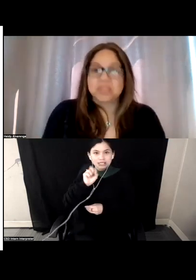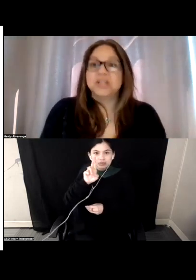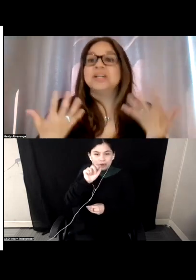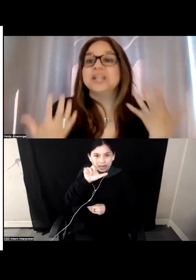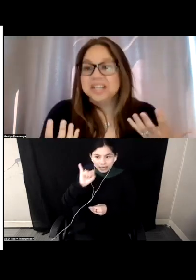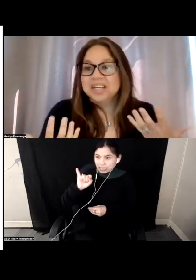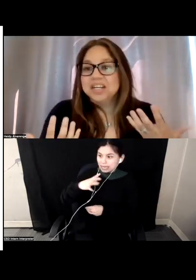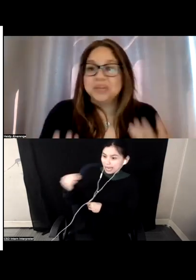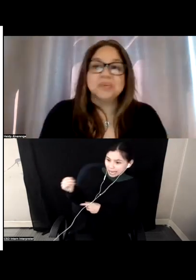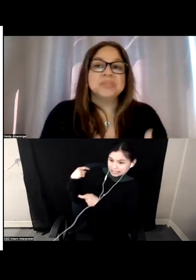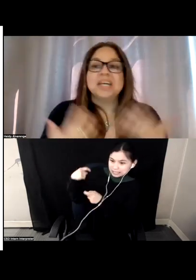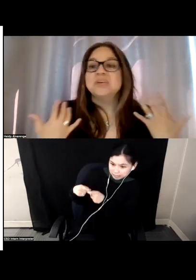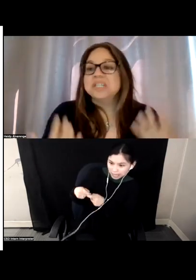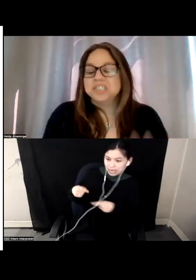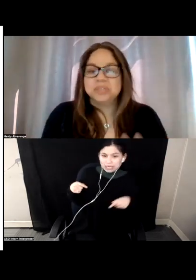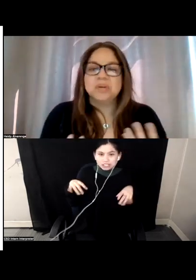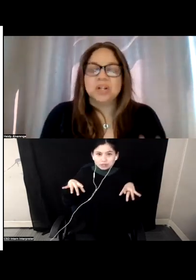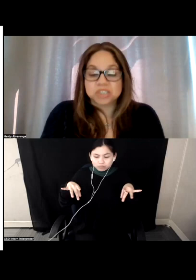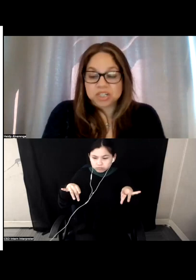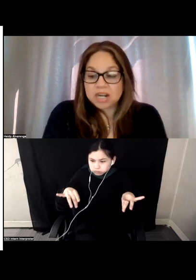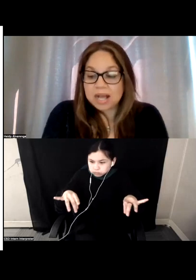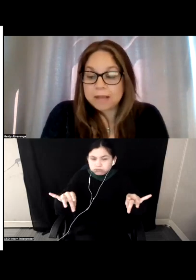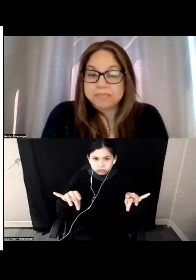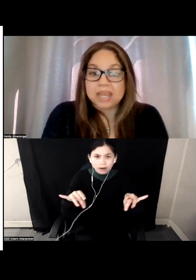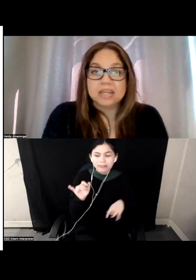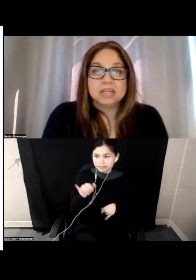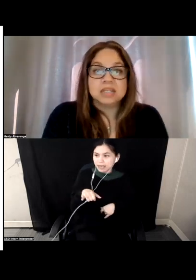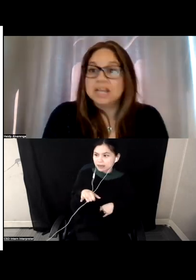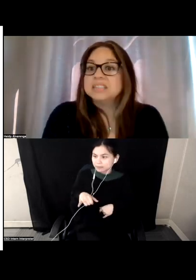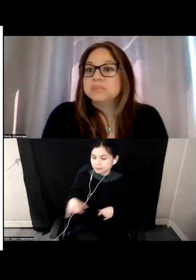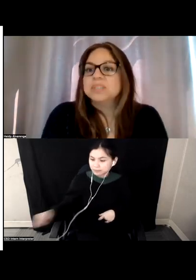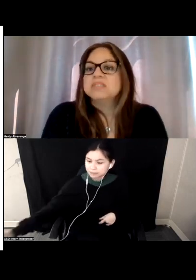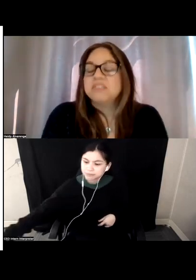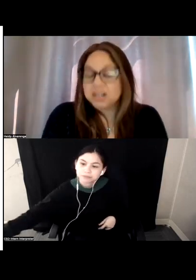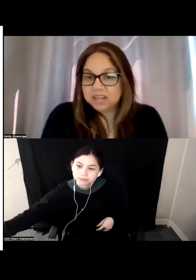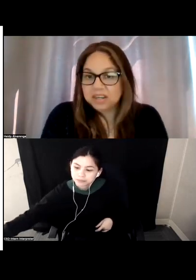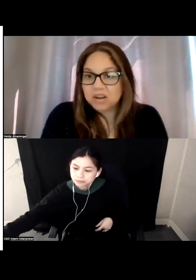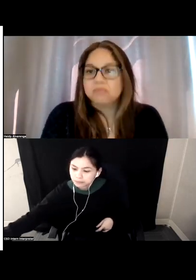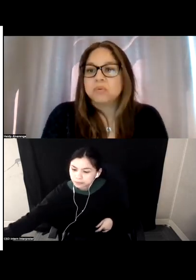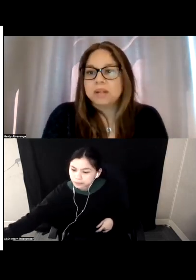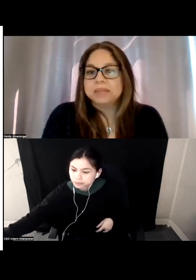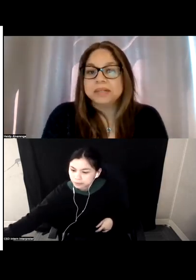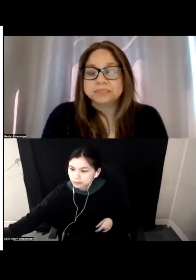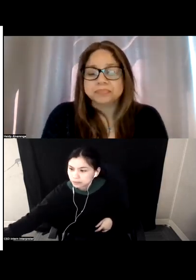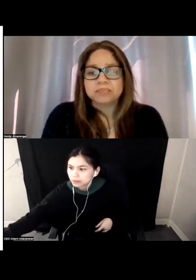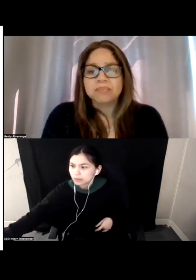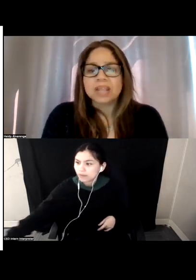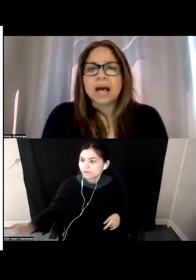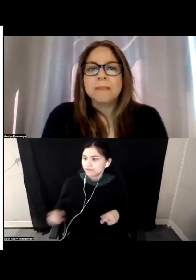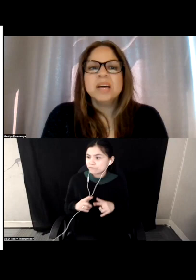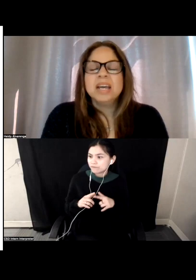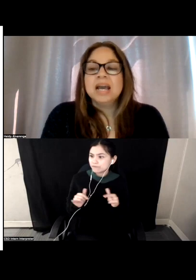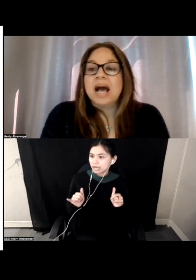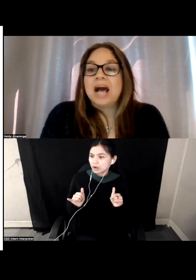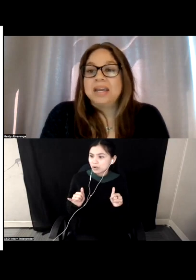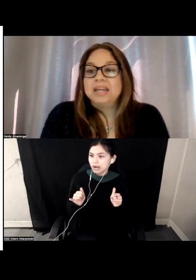this third new language, new culture. And yes, it was very overwhelming.